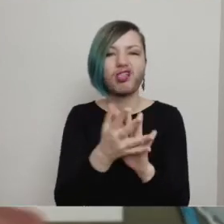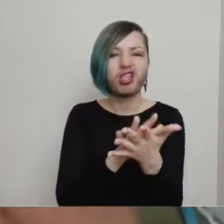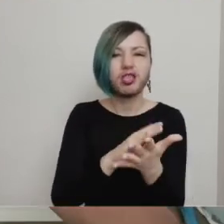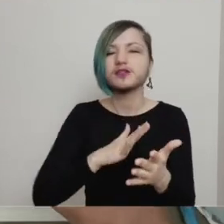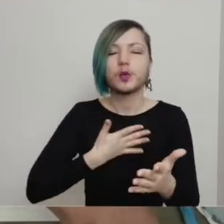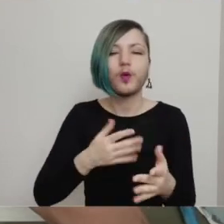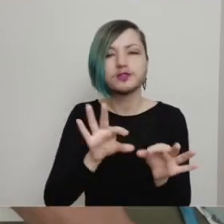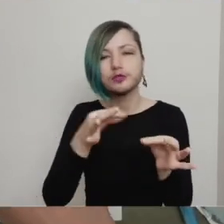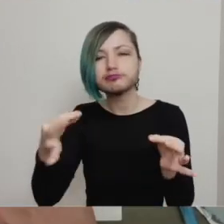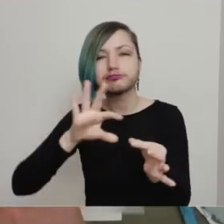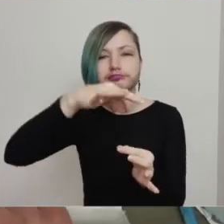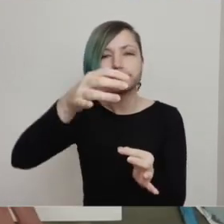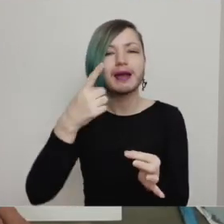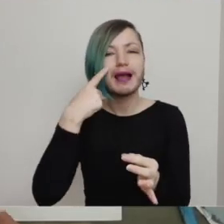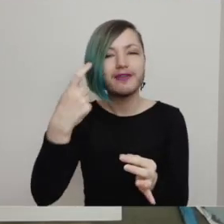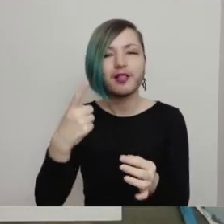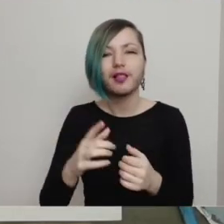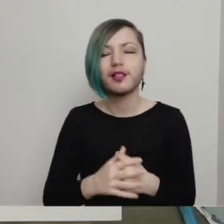And